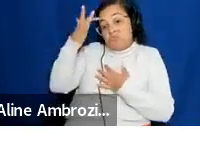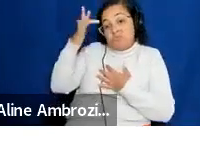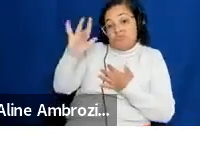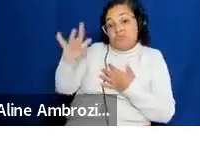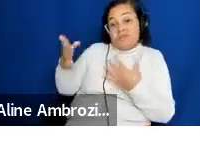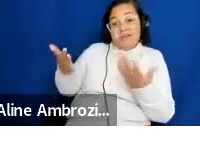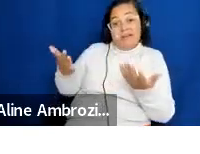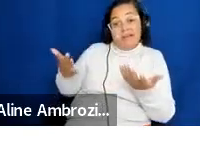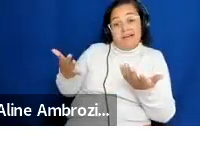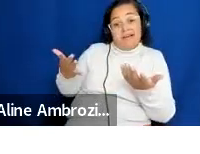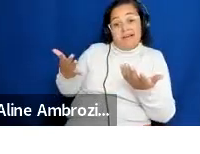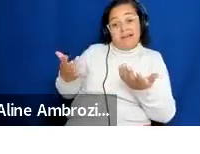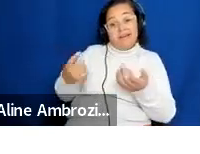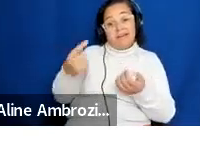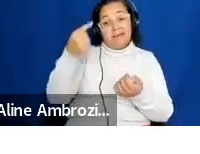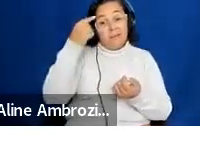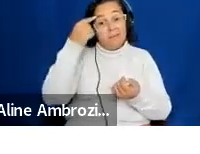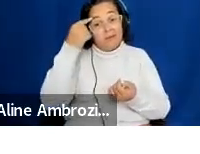I think that